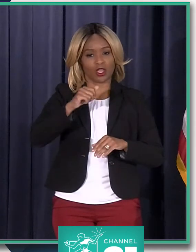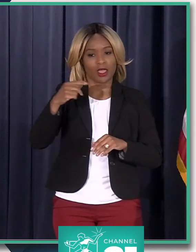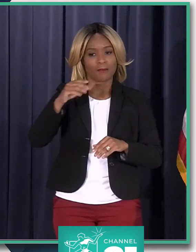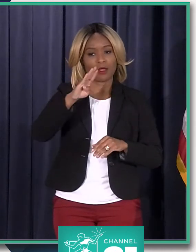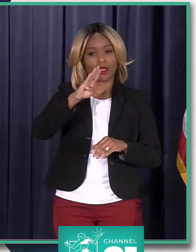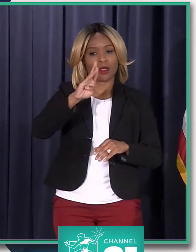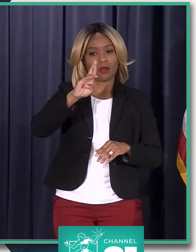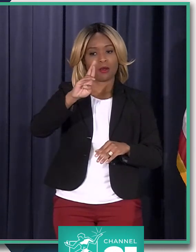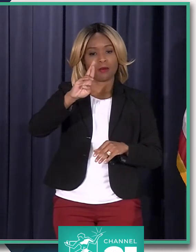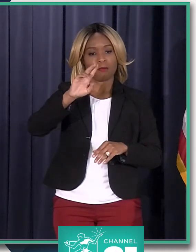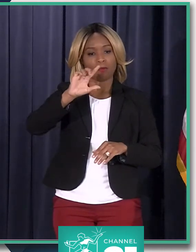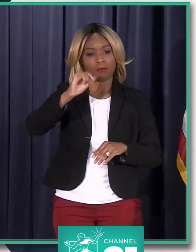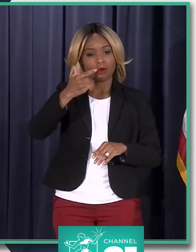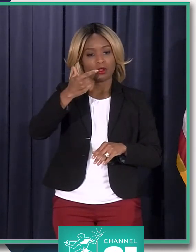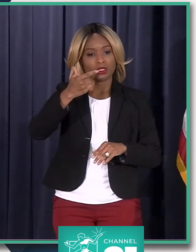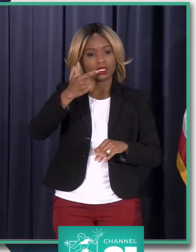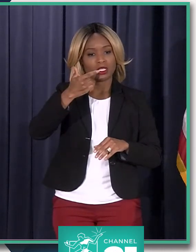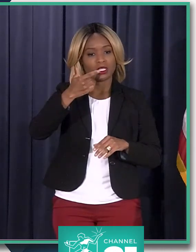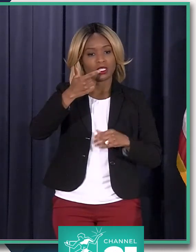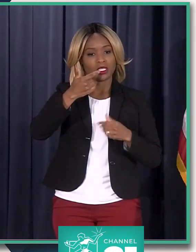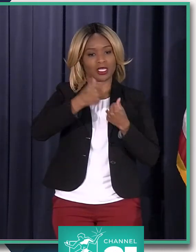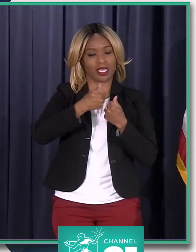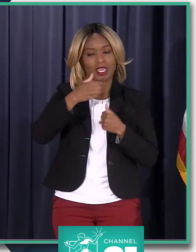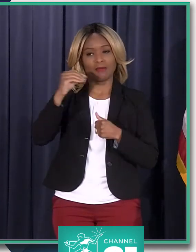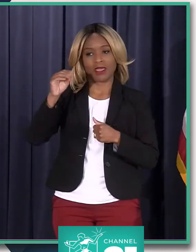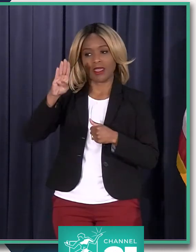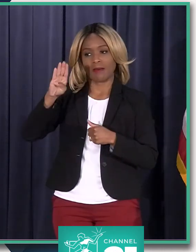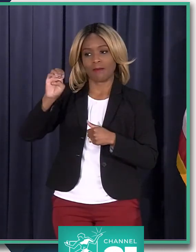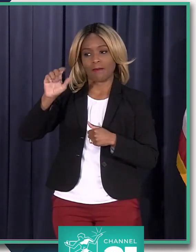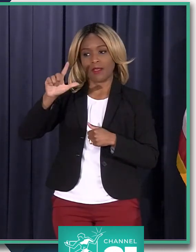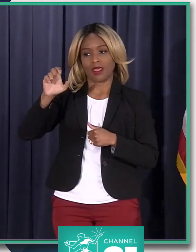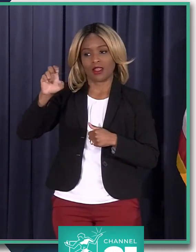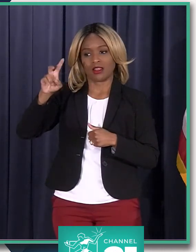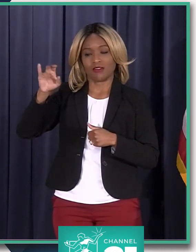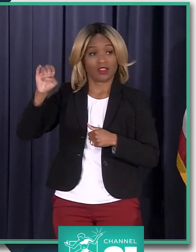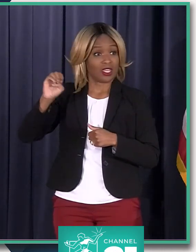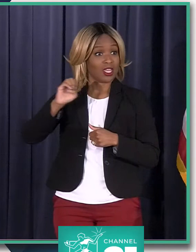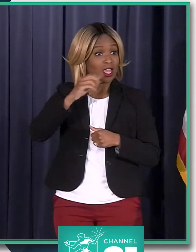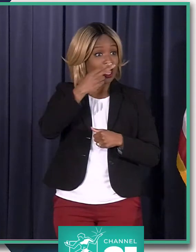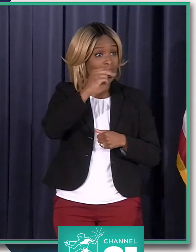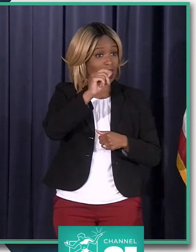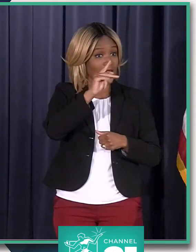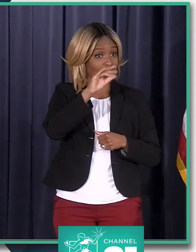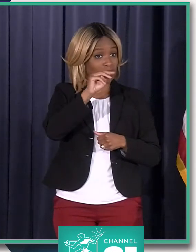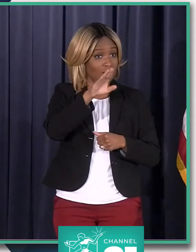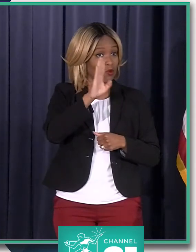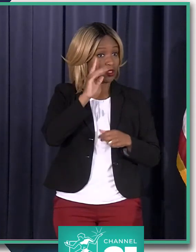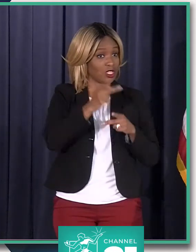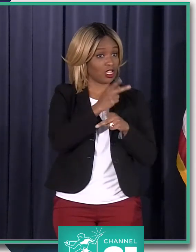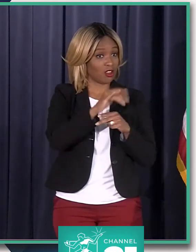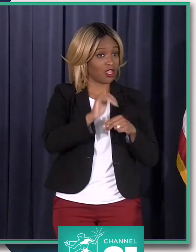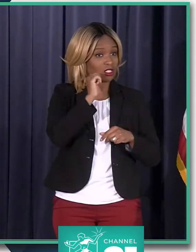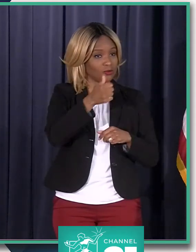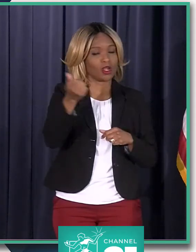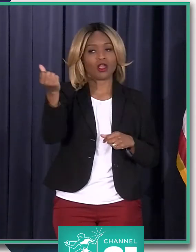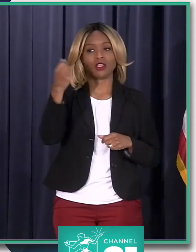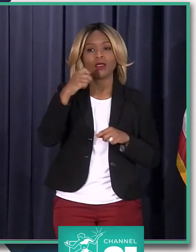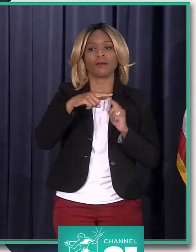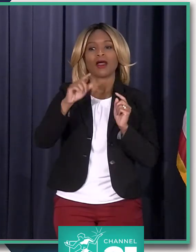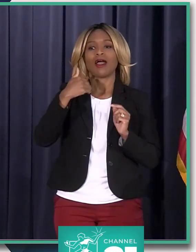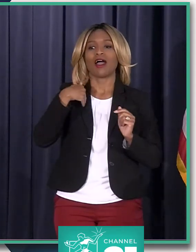what? Burlingame and Bellatier. Okay, so Hakeem, will you take care of that tomorrow? But there's an app you can get on your